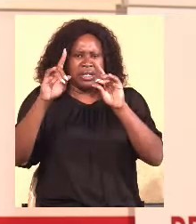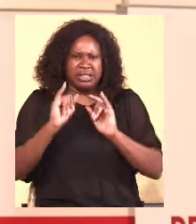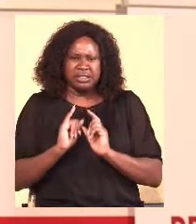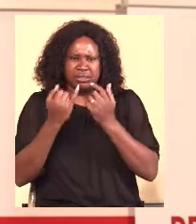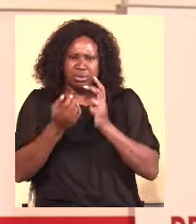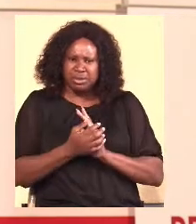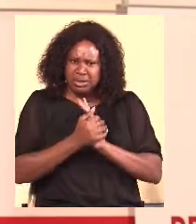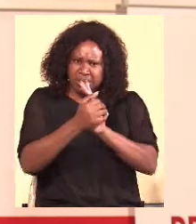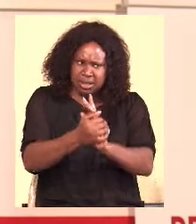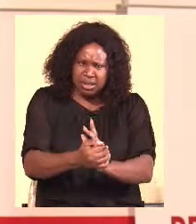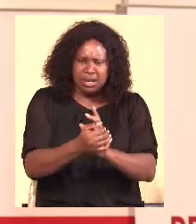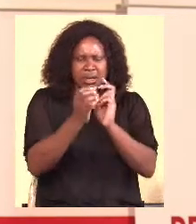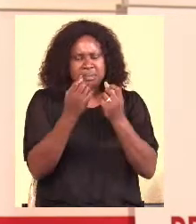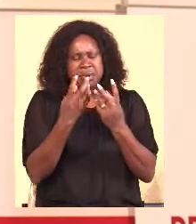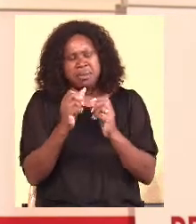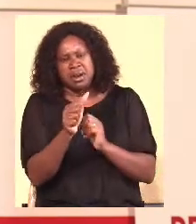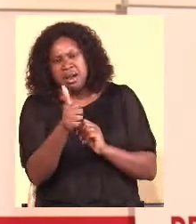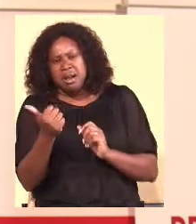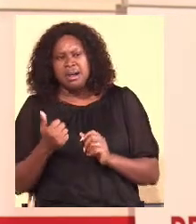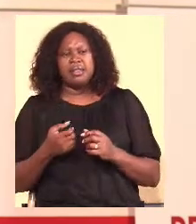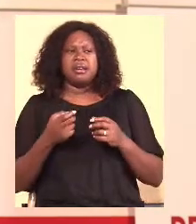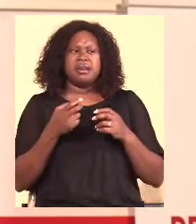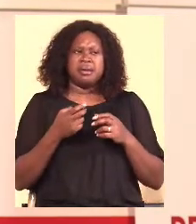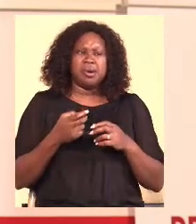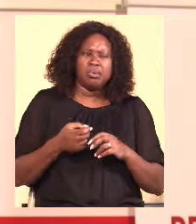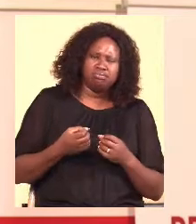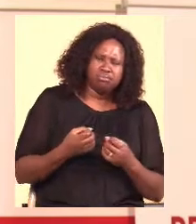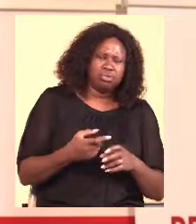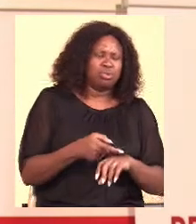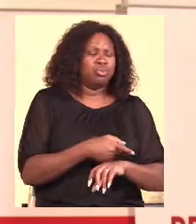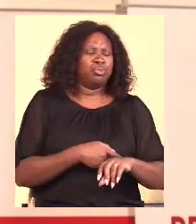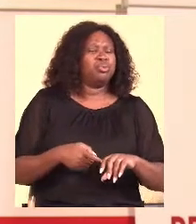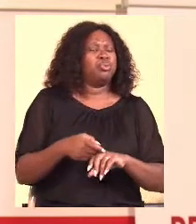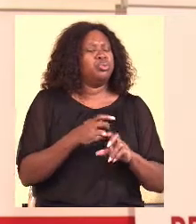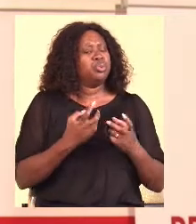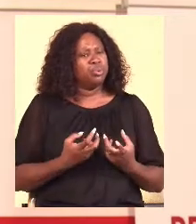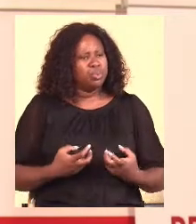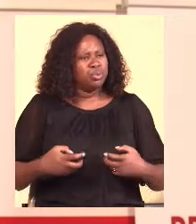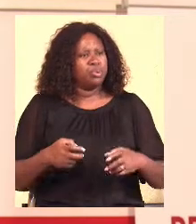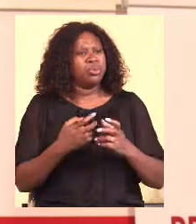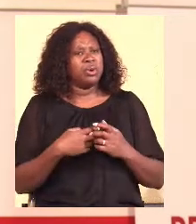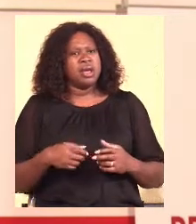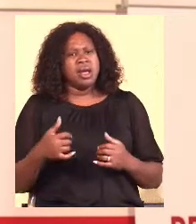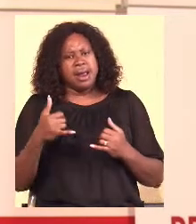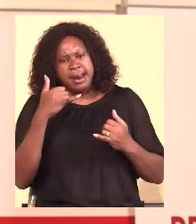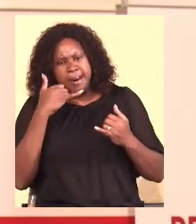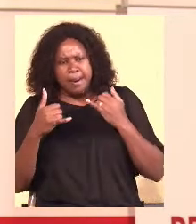and indeed many others, particularly our telecommunication partners.